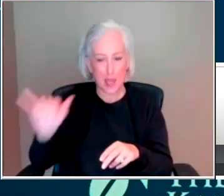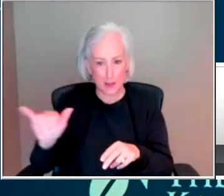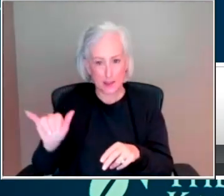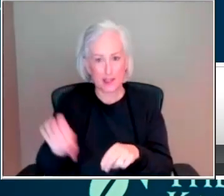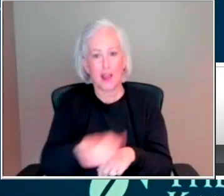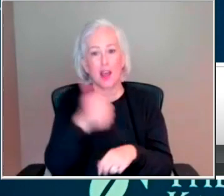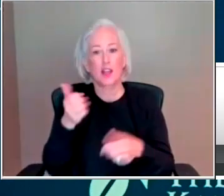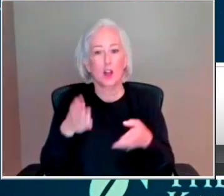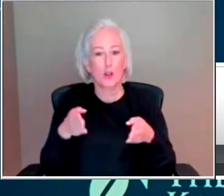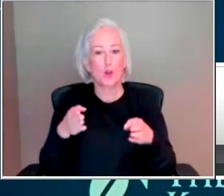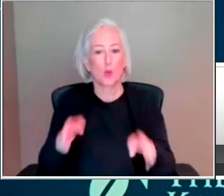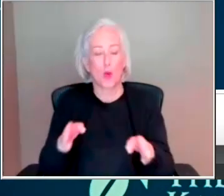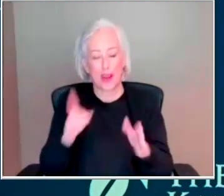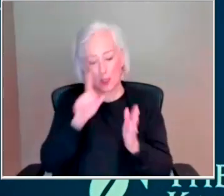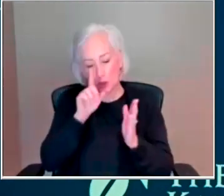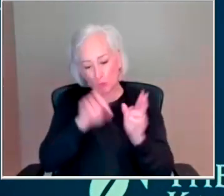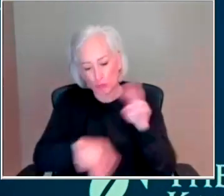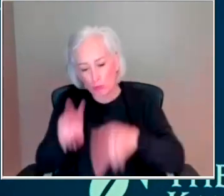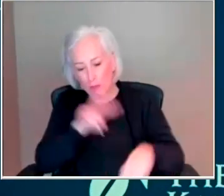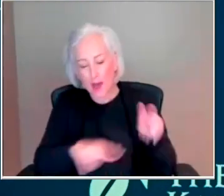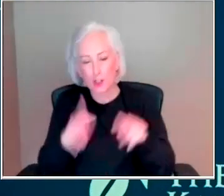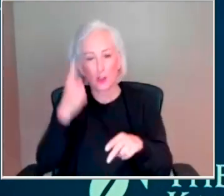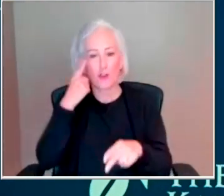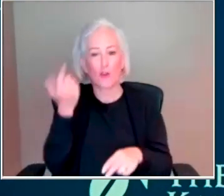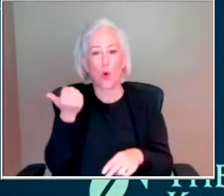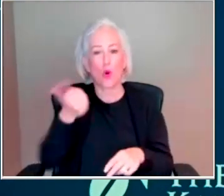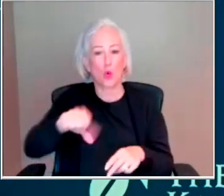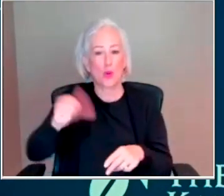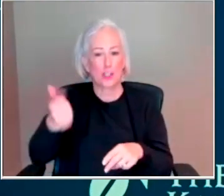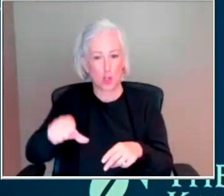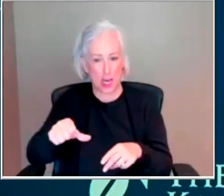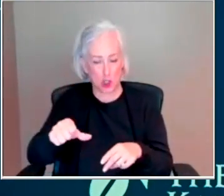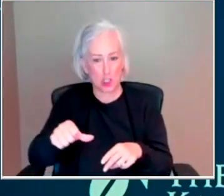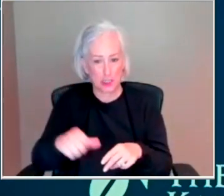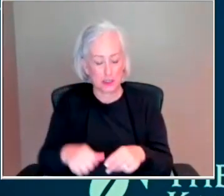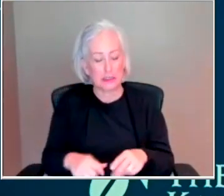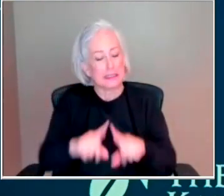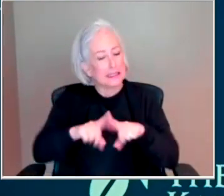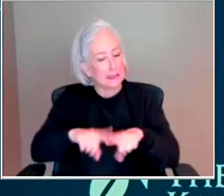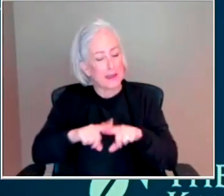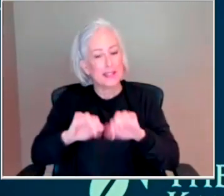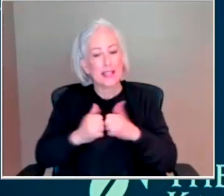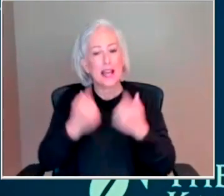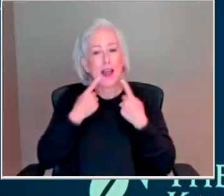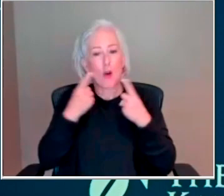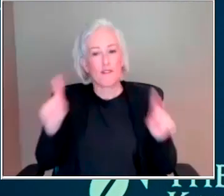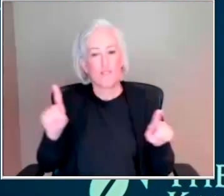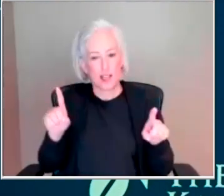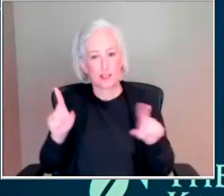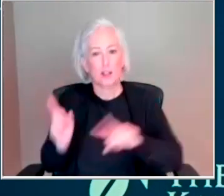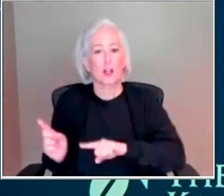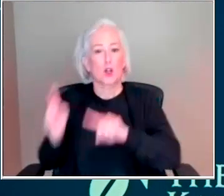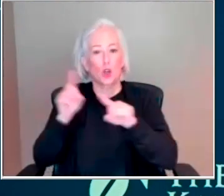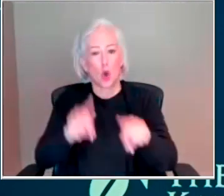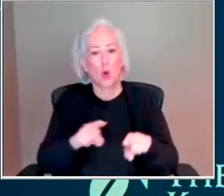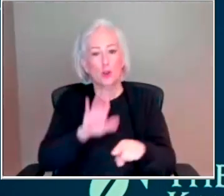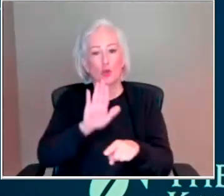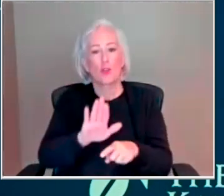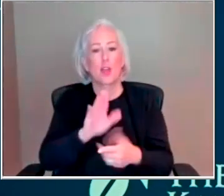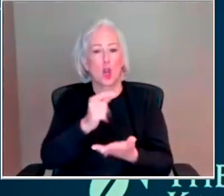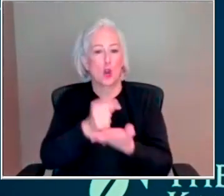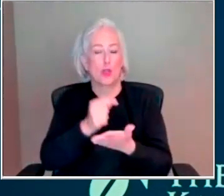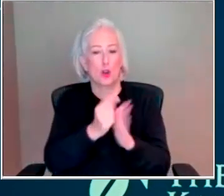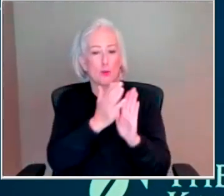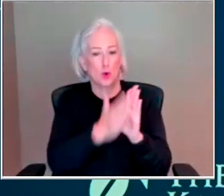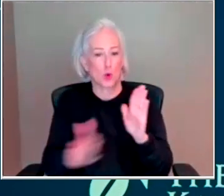rejection. But yes, over time they will. It'll depend largely on how effective we've been at getting them into their therapeutic range. But yes,